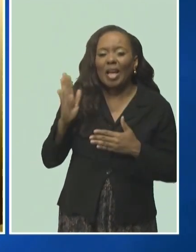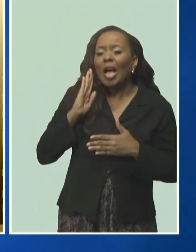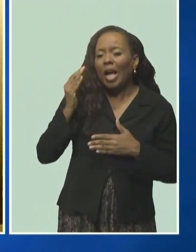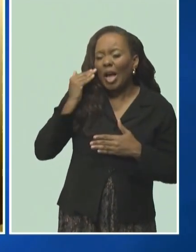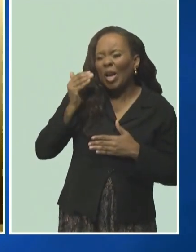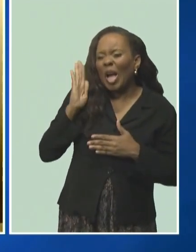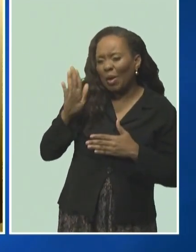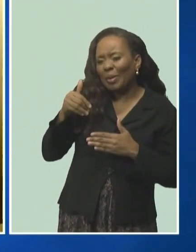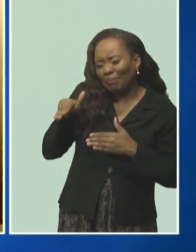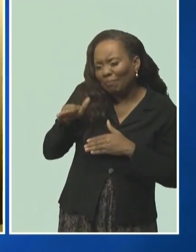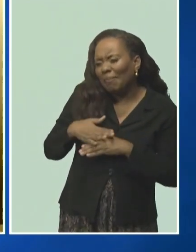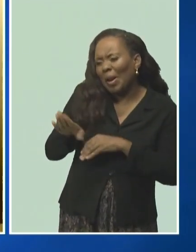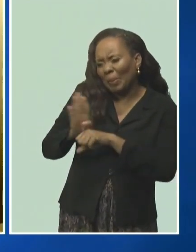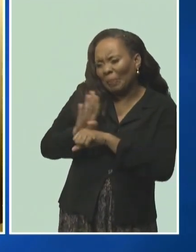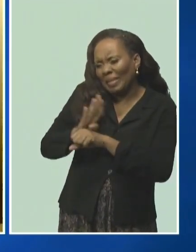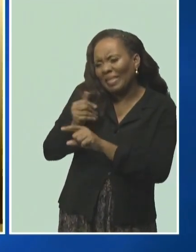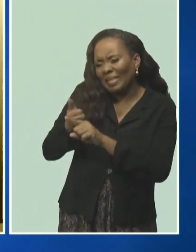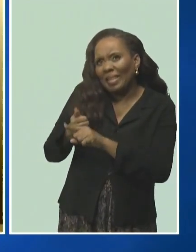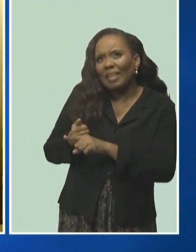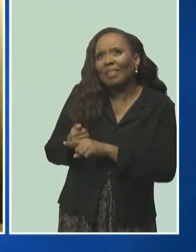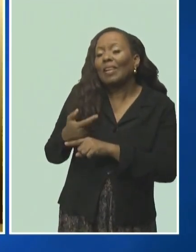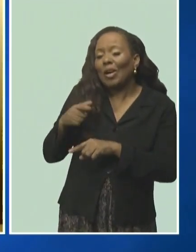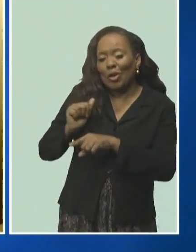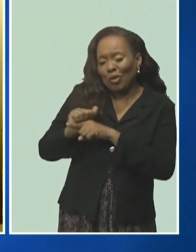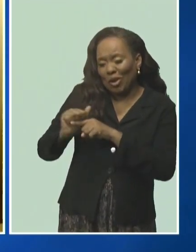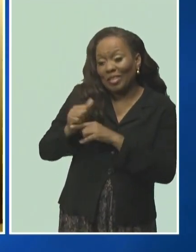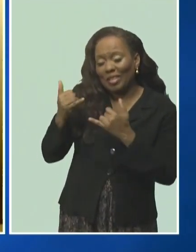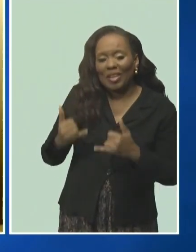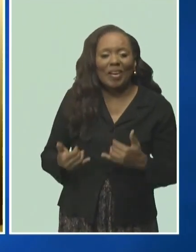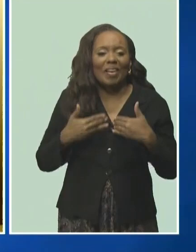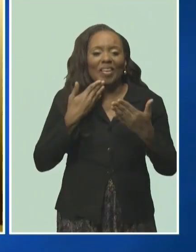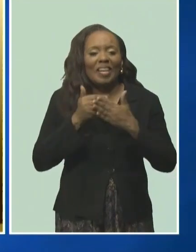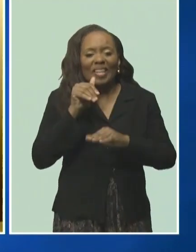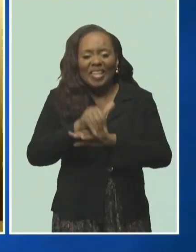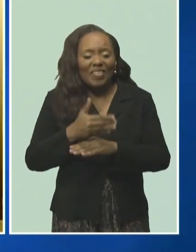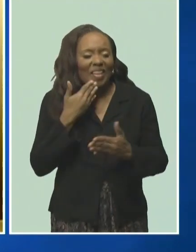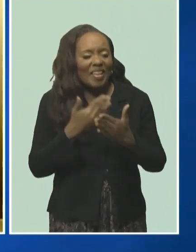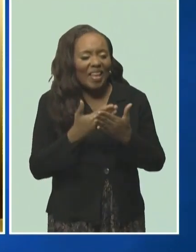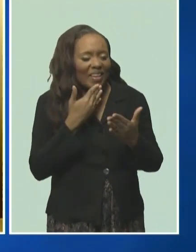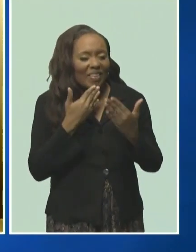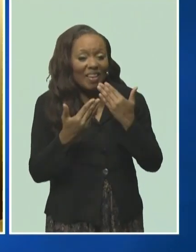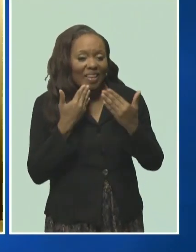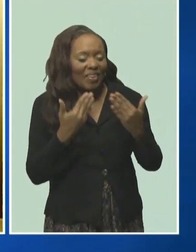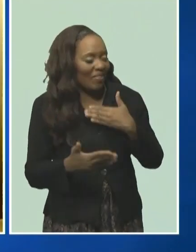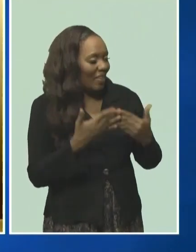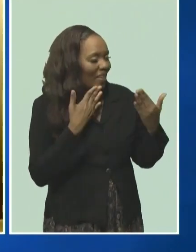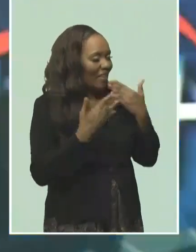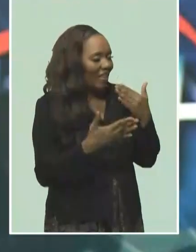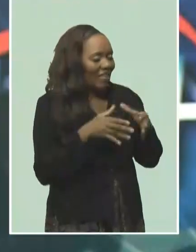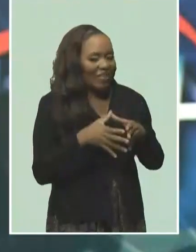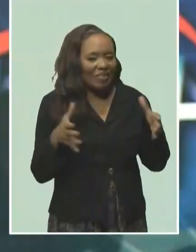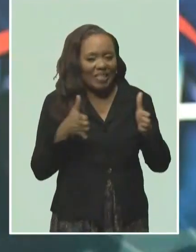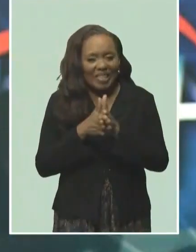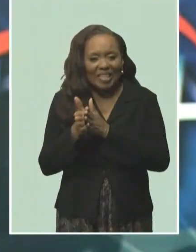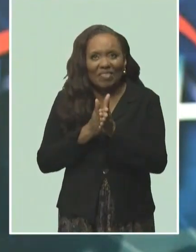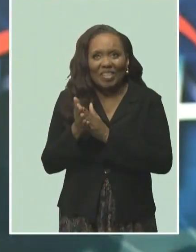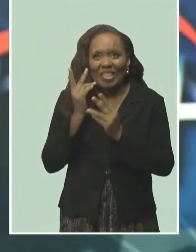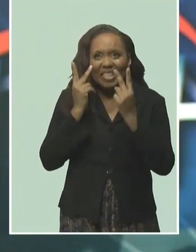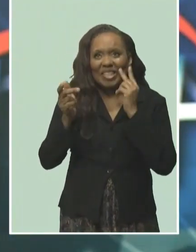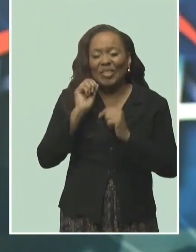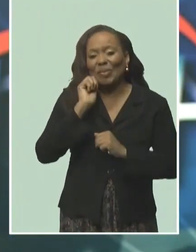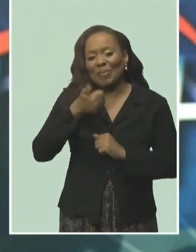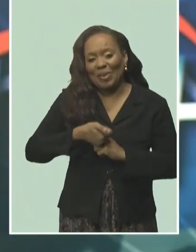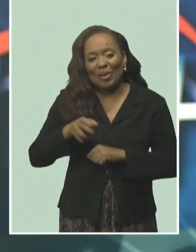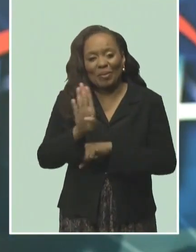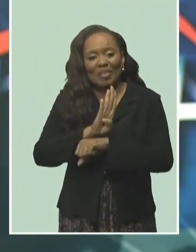and your officers are working hard. Yes, after rehearsal. Yes. Have a good evening and thank you for joining us. Thank you so much. Looking forward to seeing you